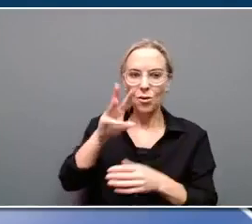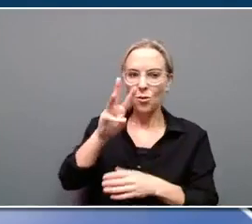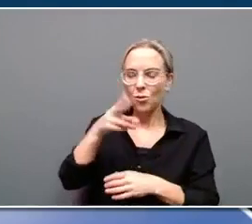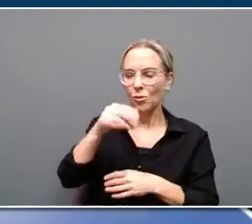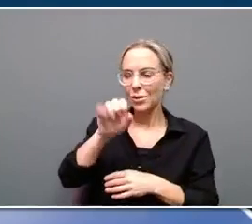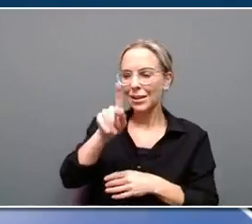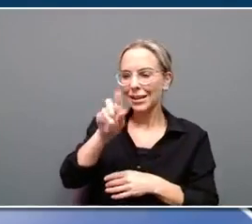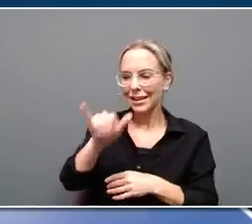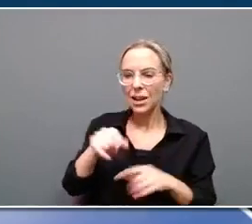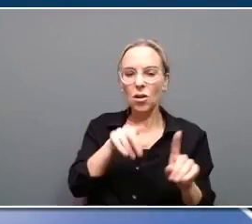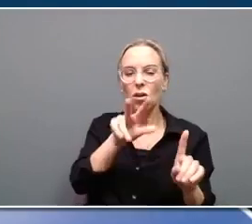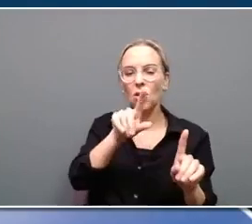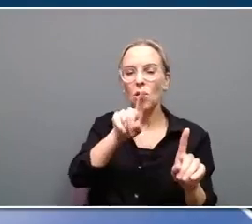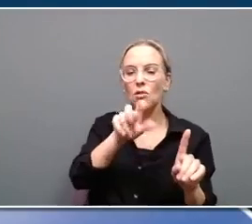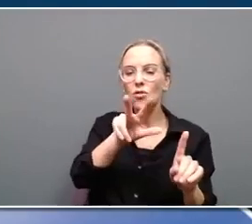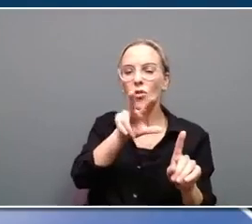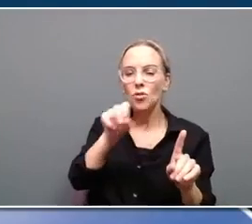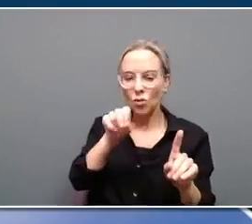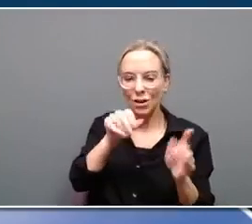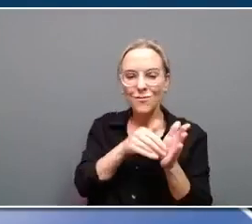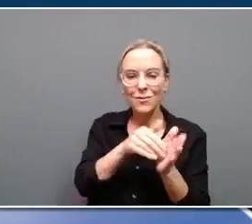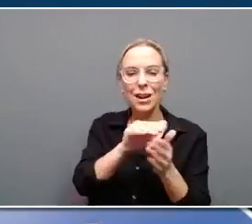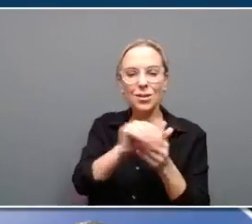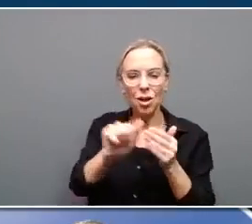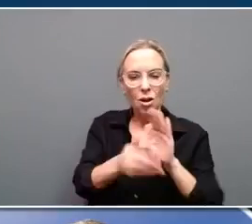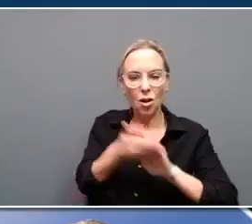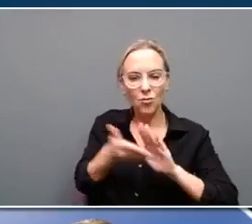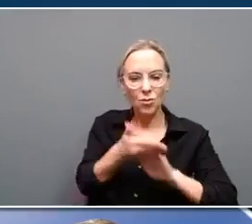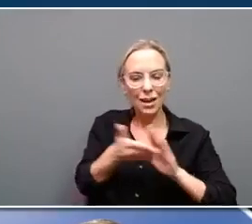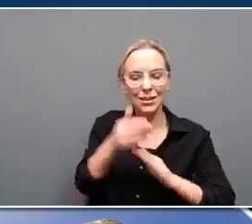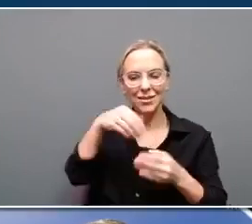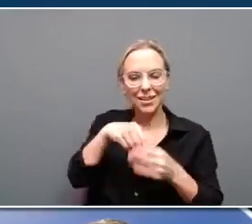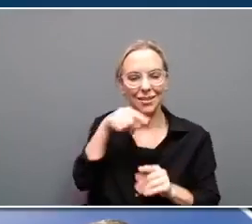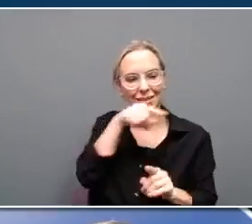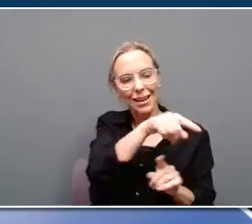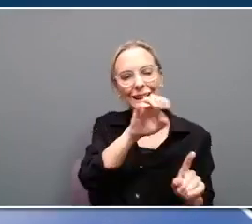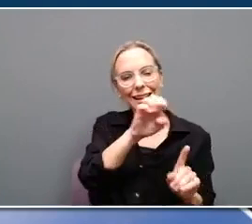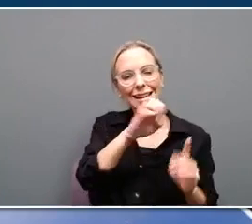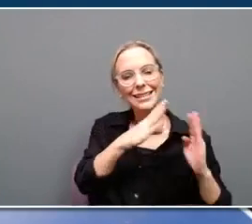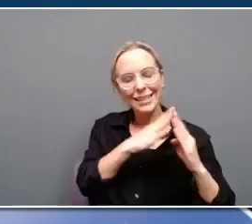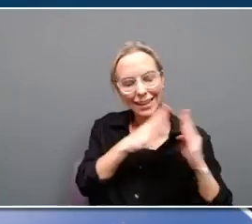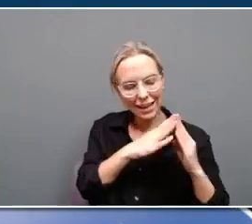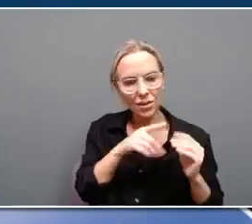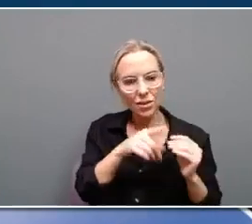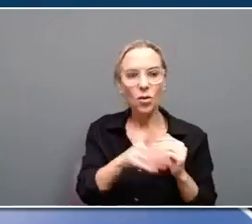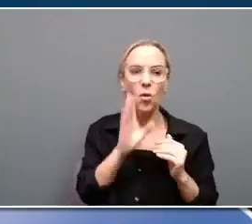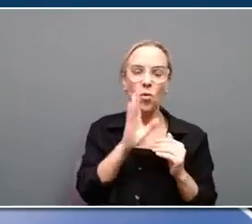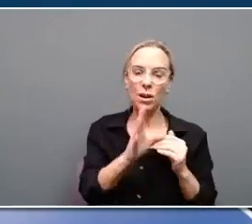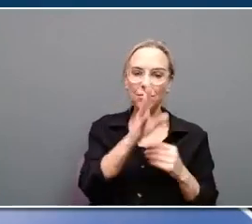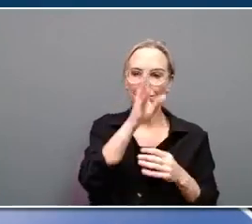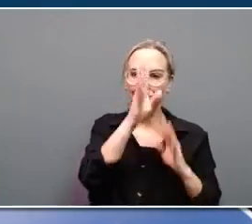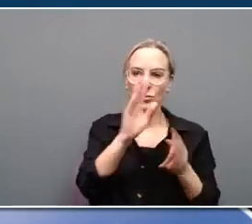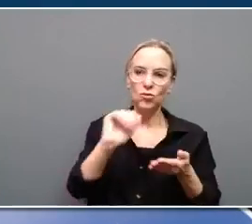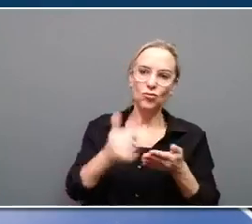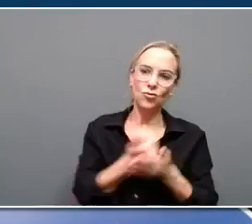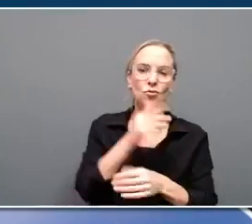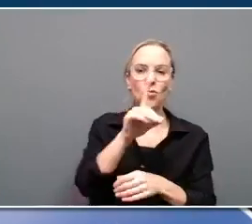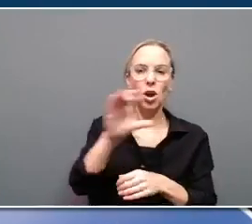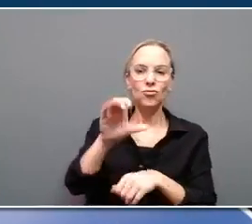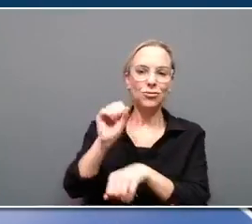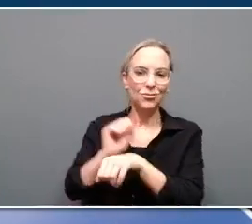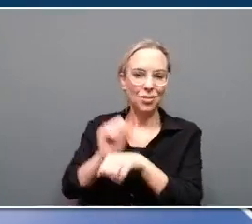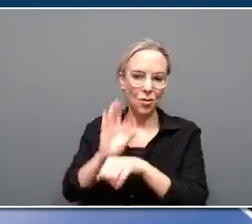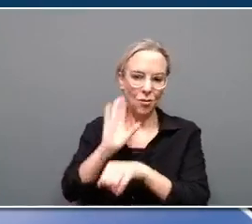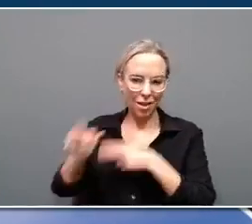$130 million operation in Elizabethtown that'll create 100 good-paying jobs. Whiskey House's plans include